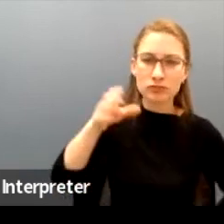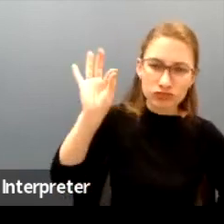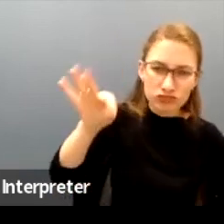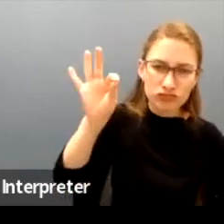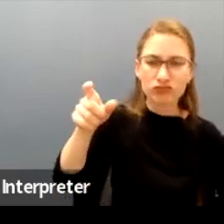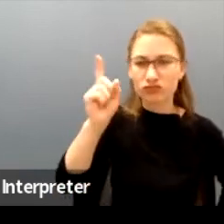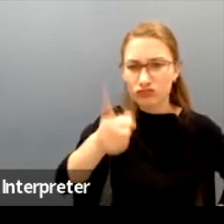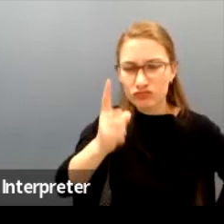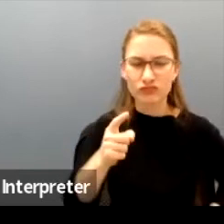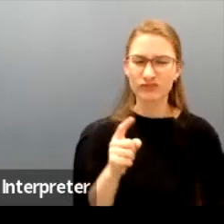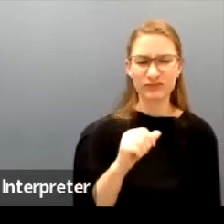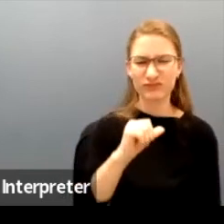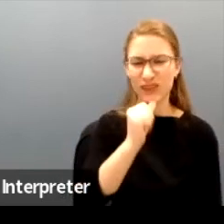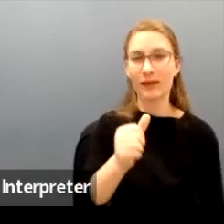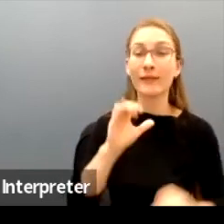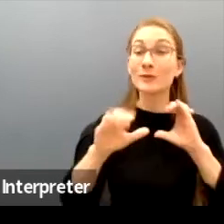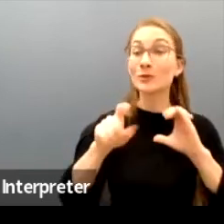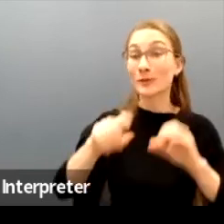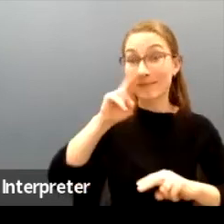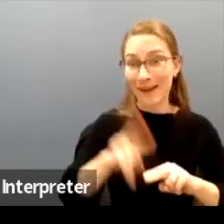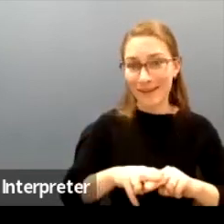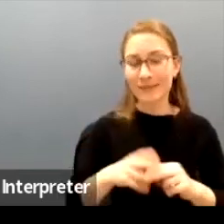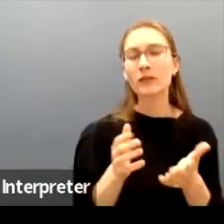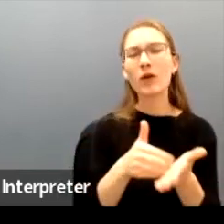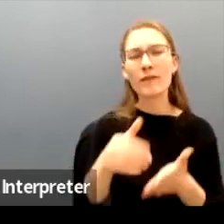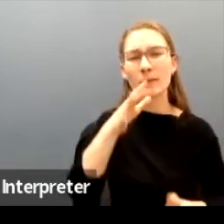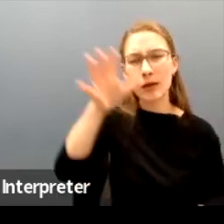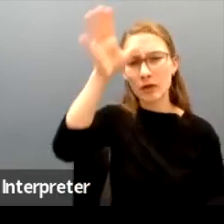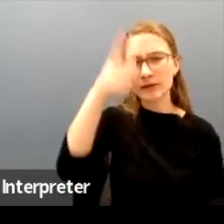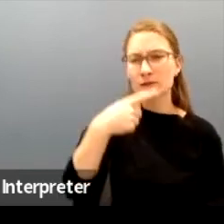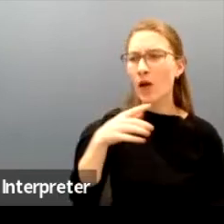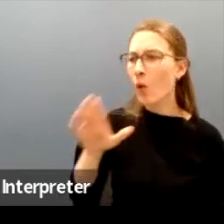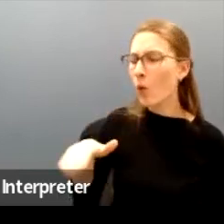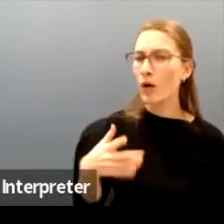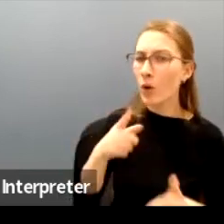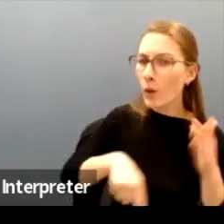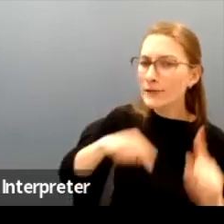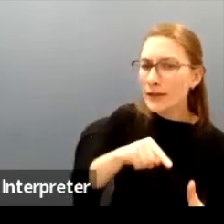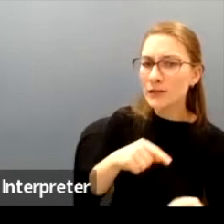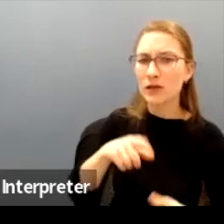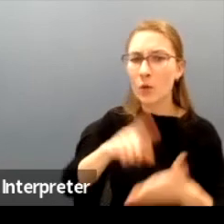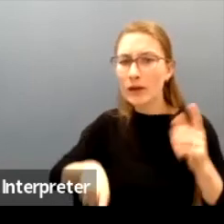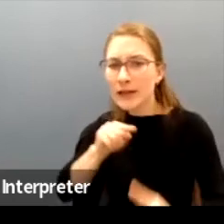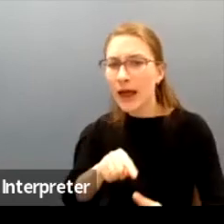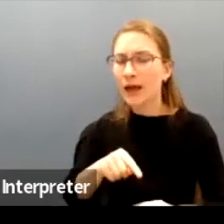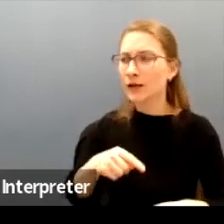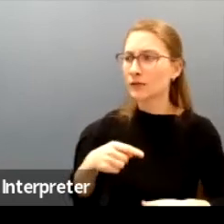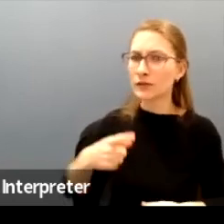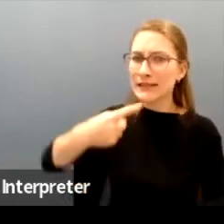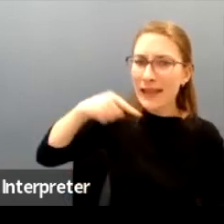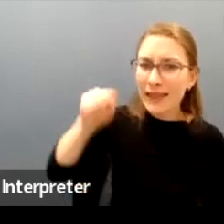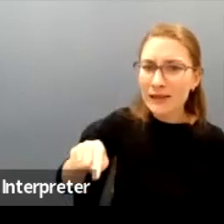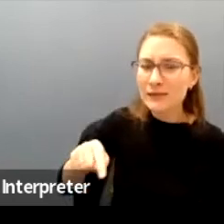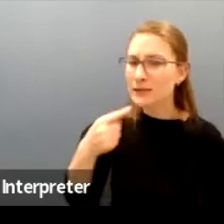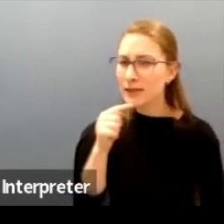times parents saying, say this, do that, say this, do that. What's this? What's that? And that's just not fun. That's taking a quiz almost every